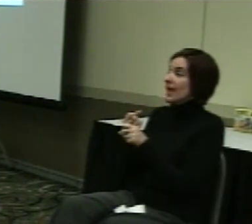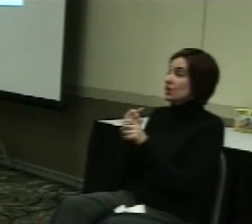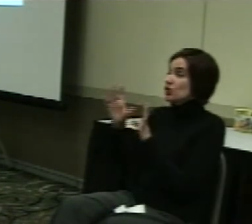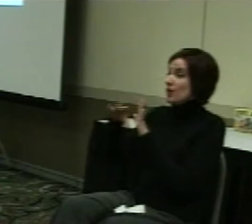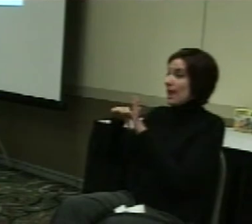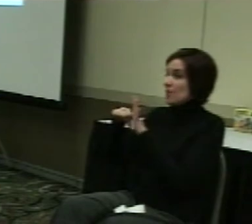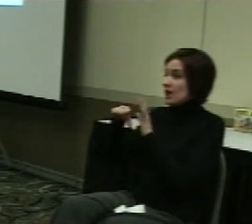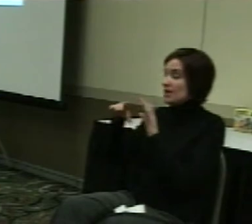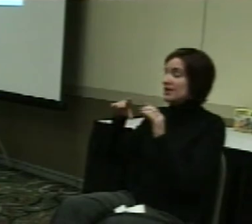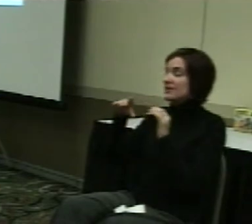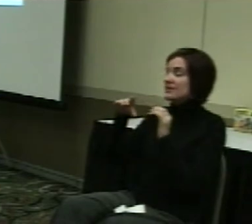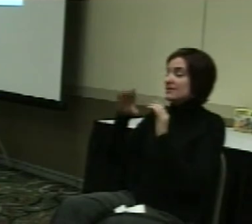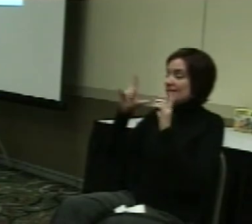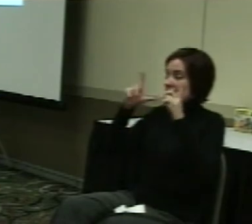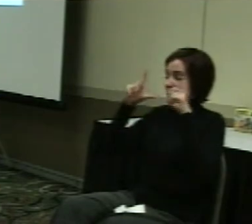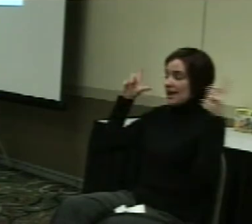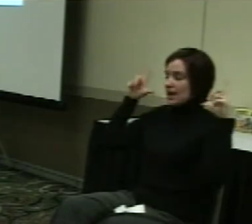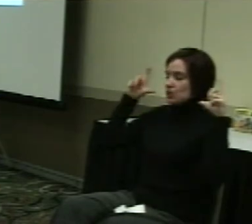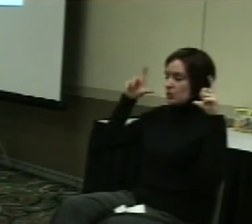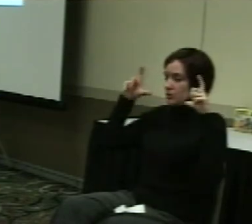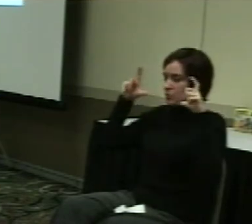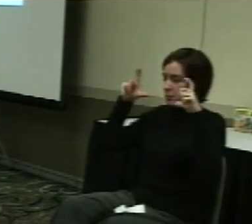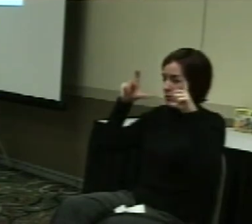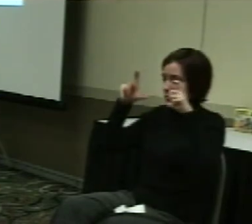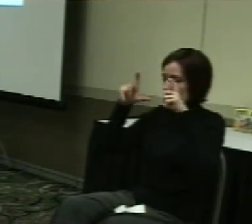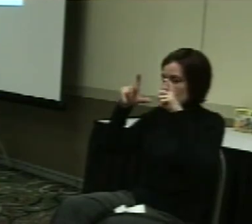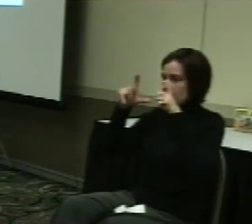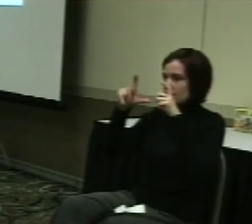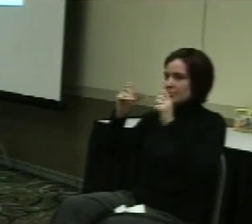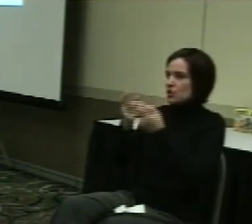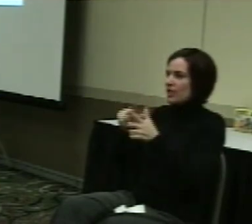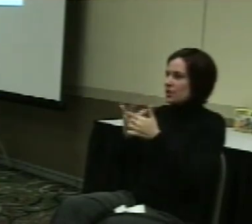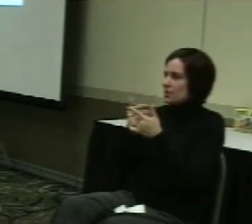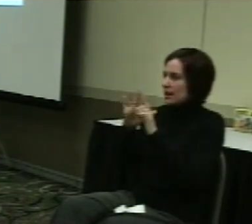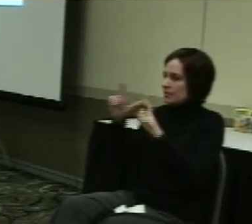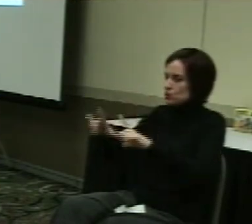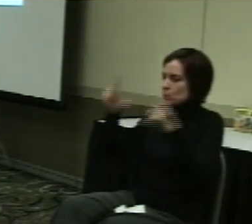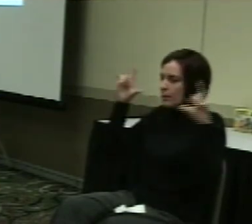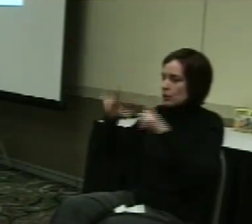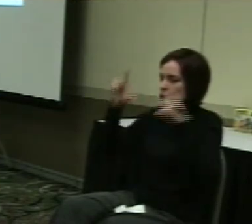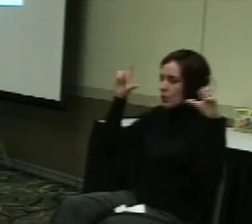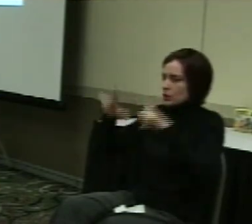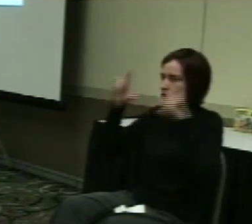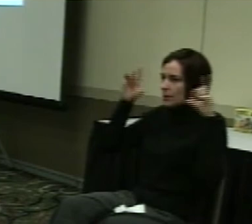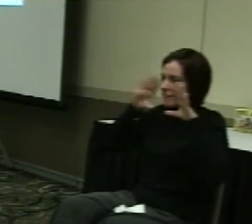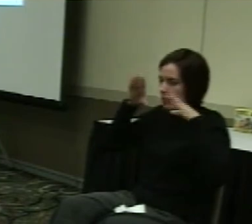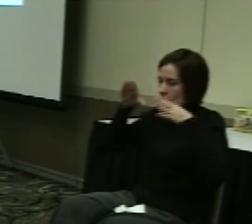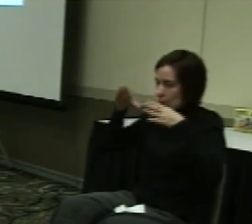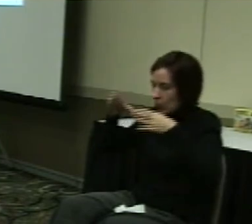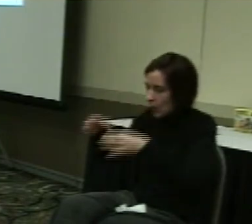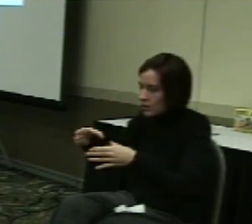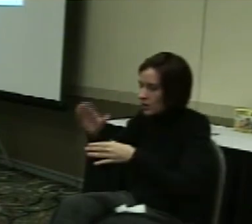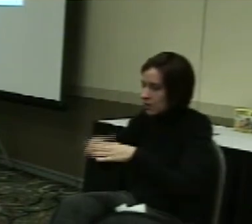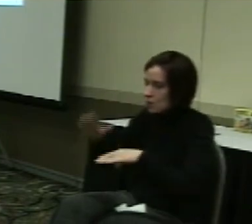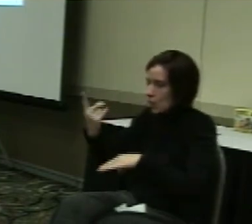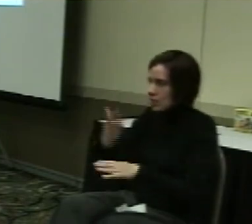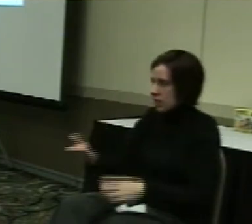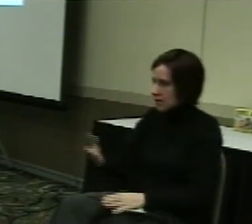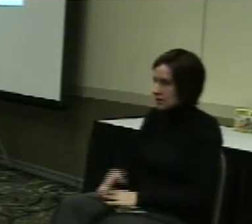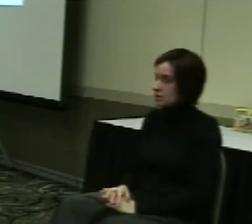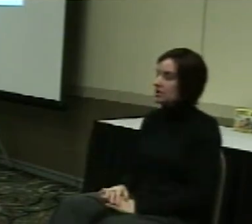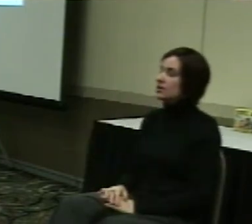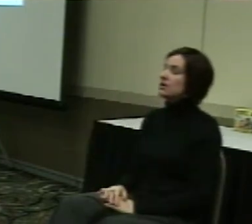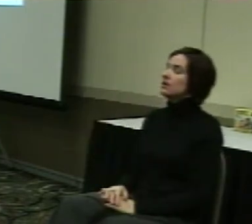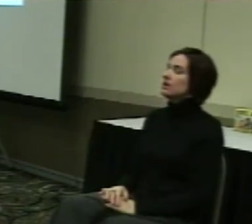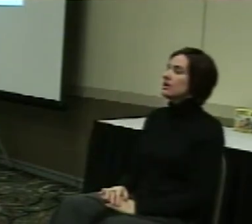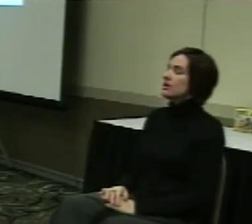and 0000 in on a particular unique situation that is very hard to unravel, right? Now, if